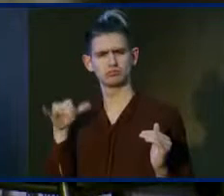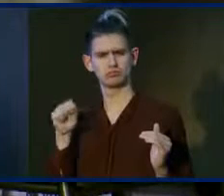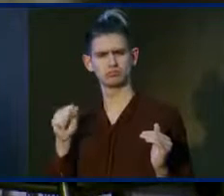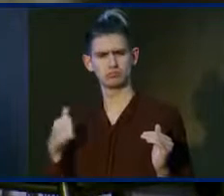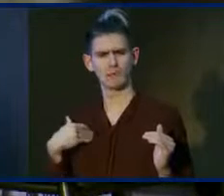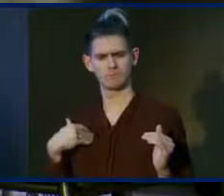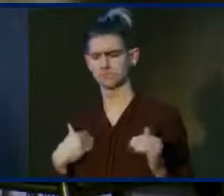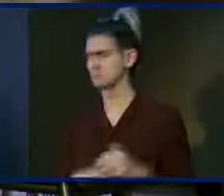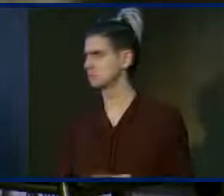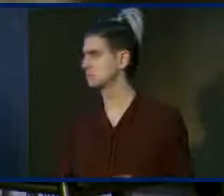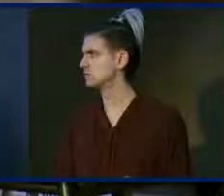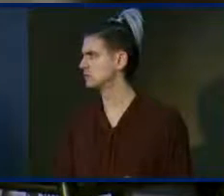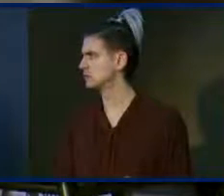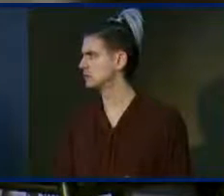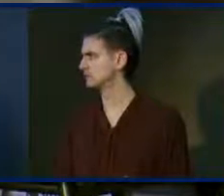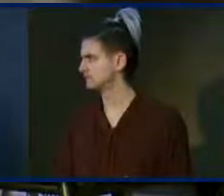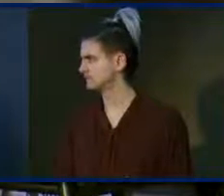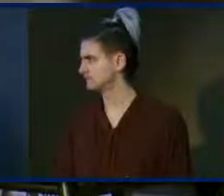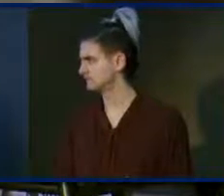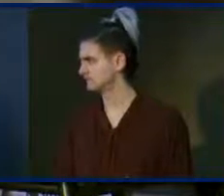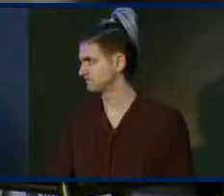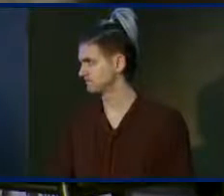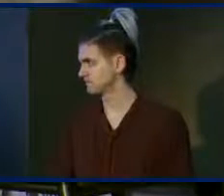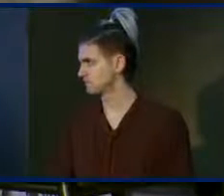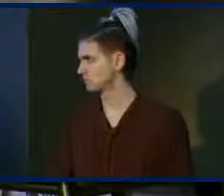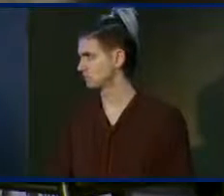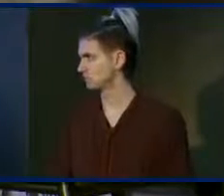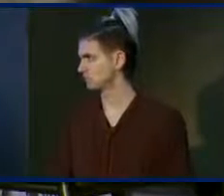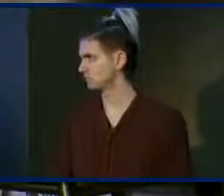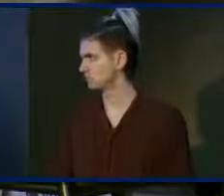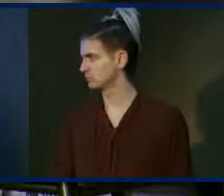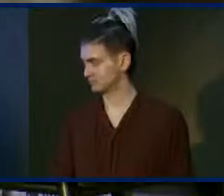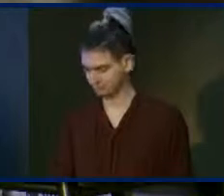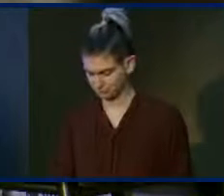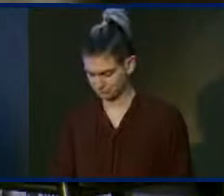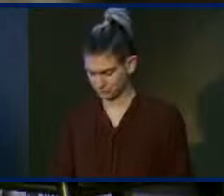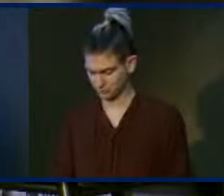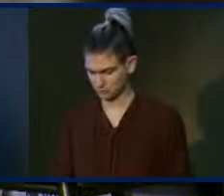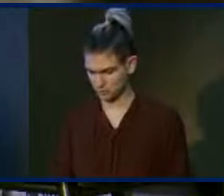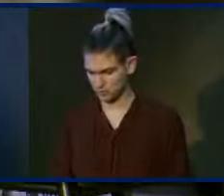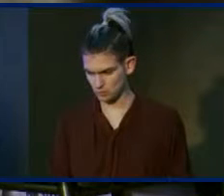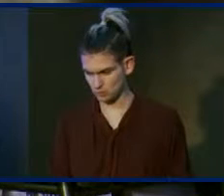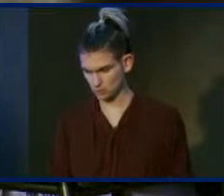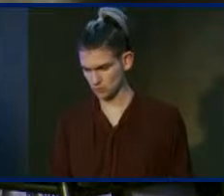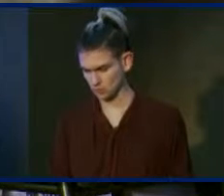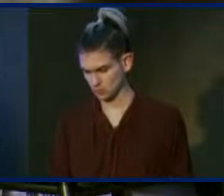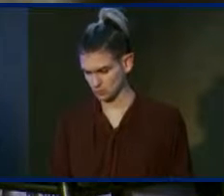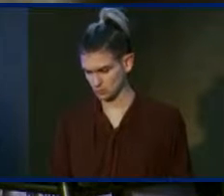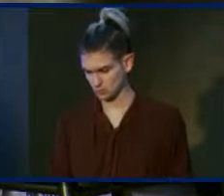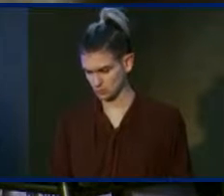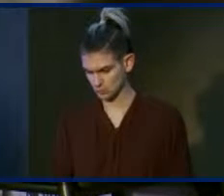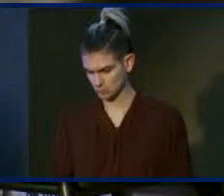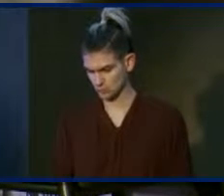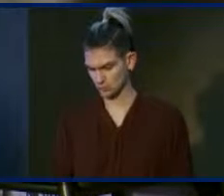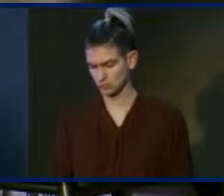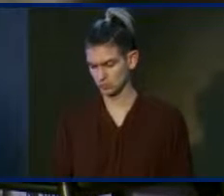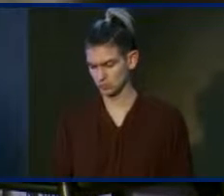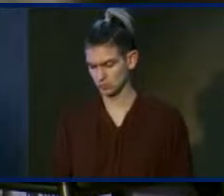So think about, there are so many different ways that people